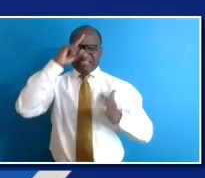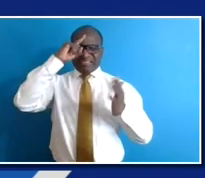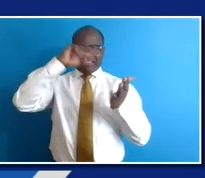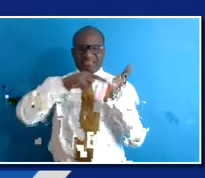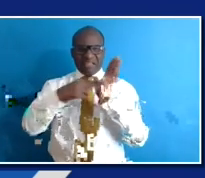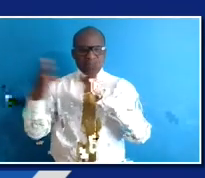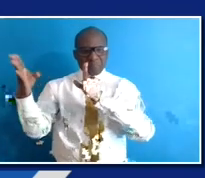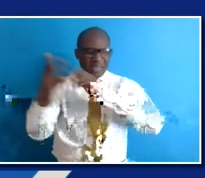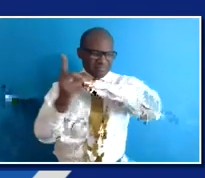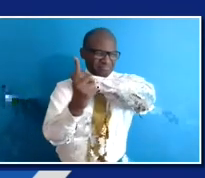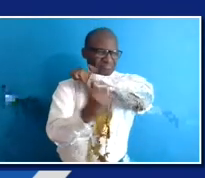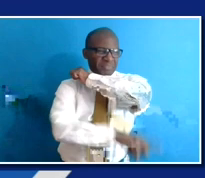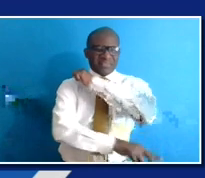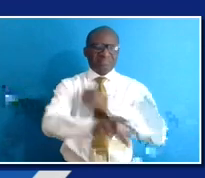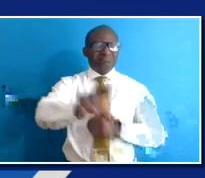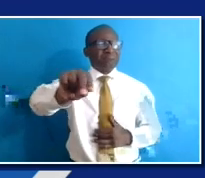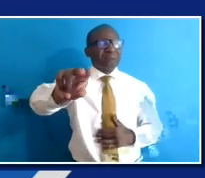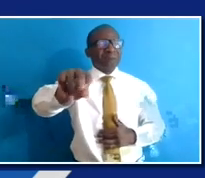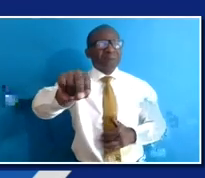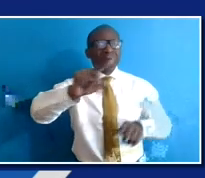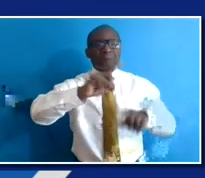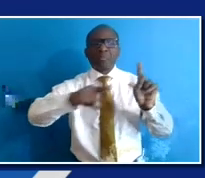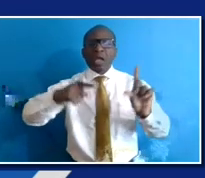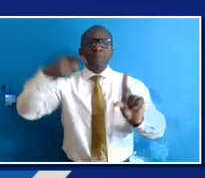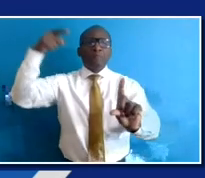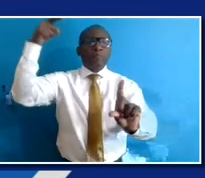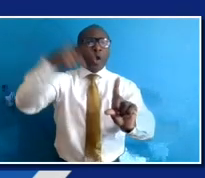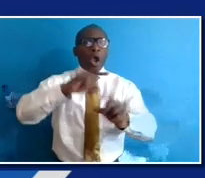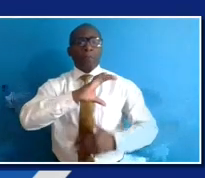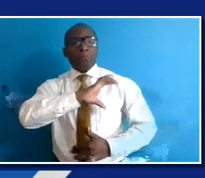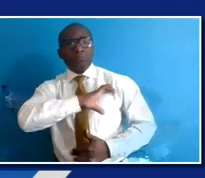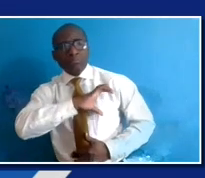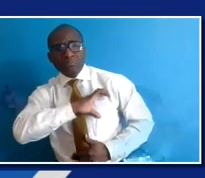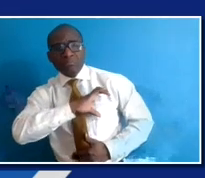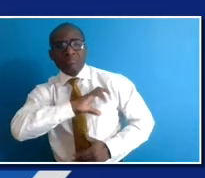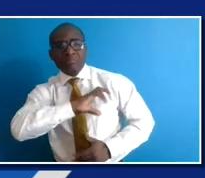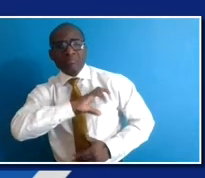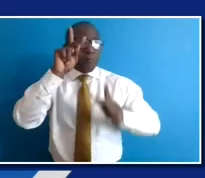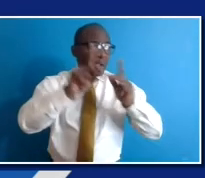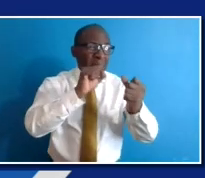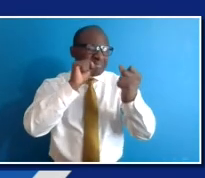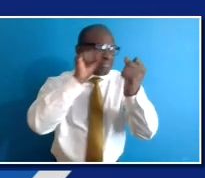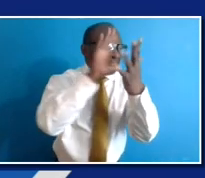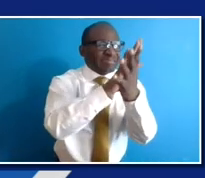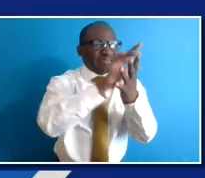We're not looking to amplify that now. We want people to comply. We